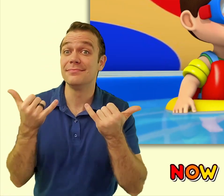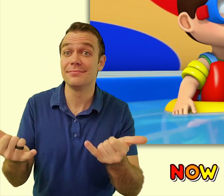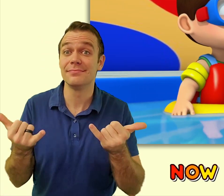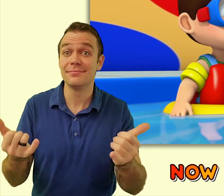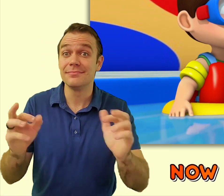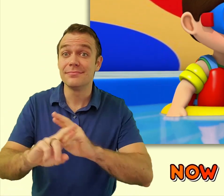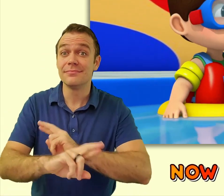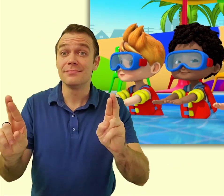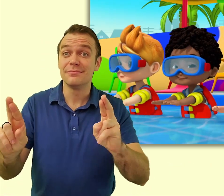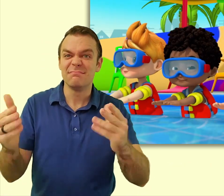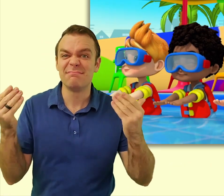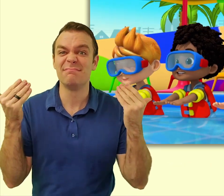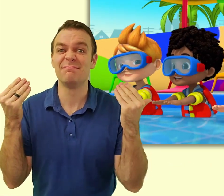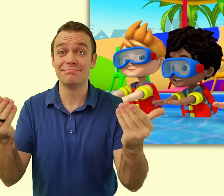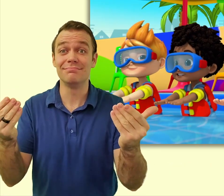Now you're ready to go.